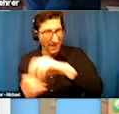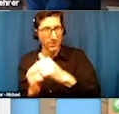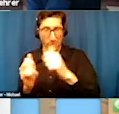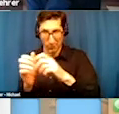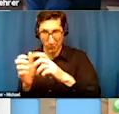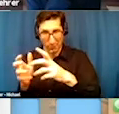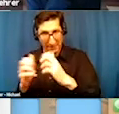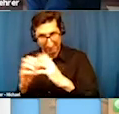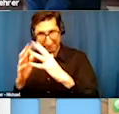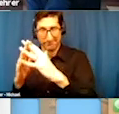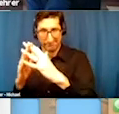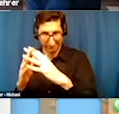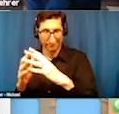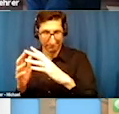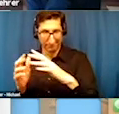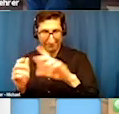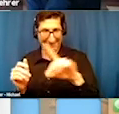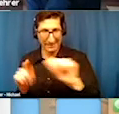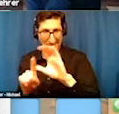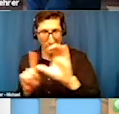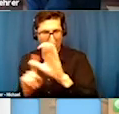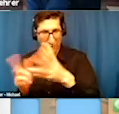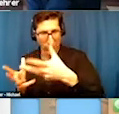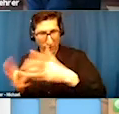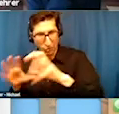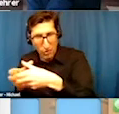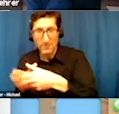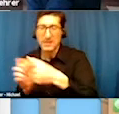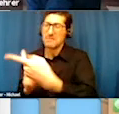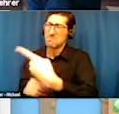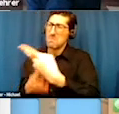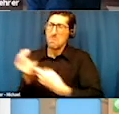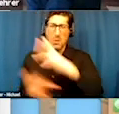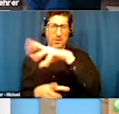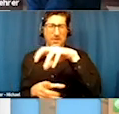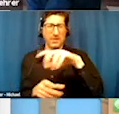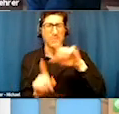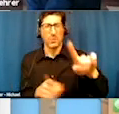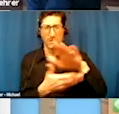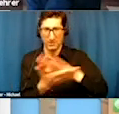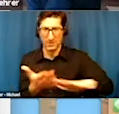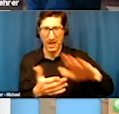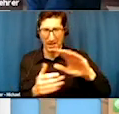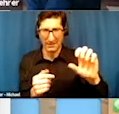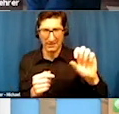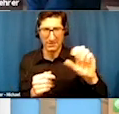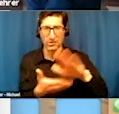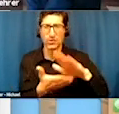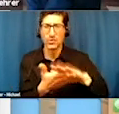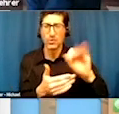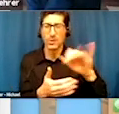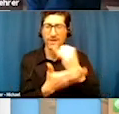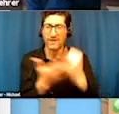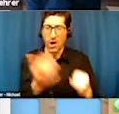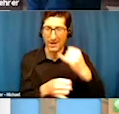at the school of the art Institute at the time. Um, one of the things I mentioned in the book, which I'll never forget is that, um,